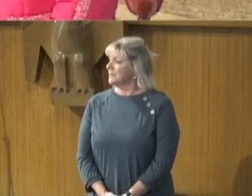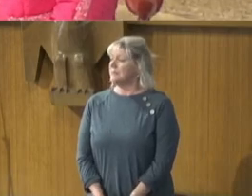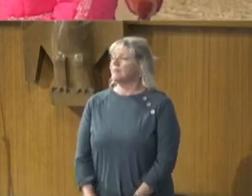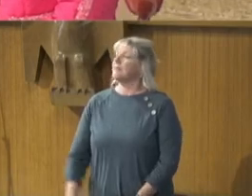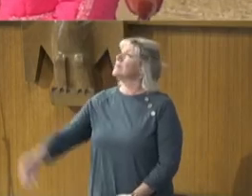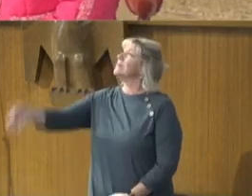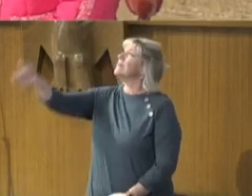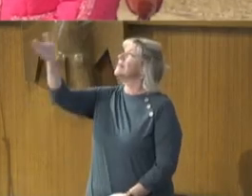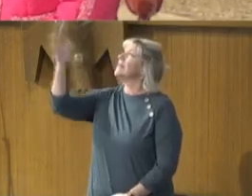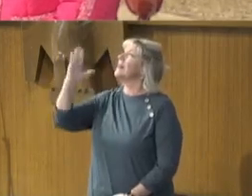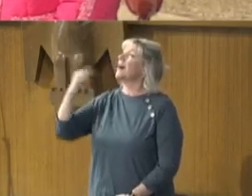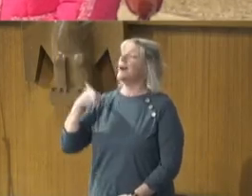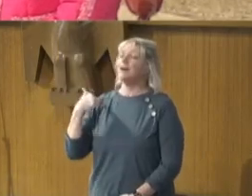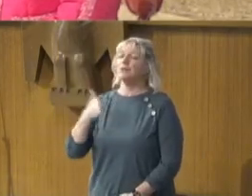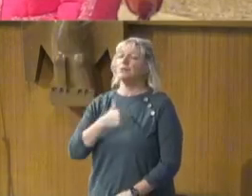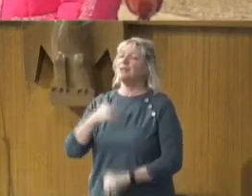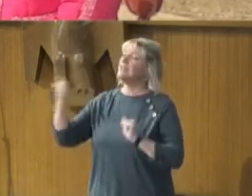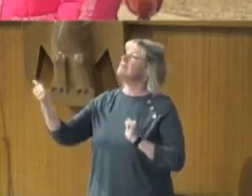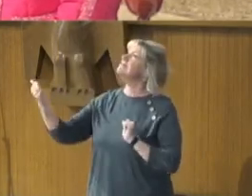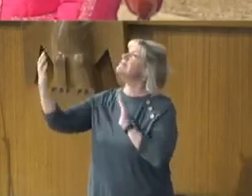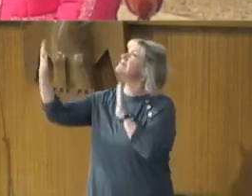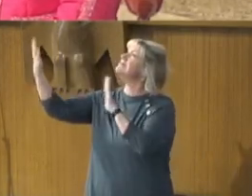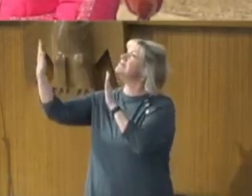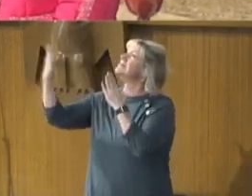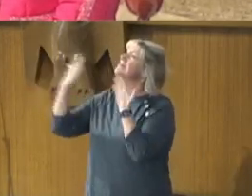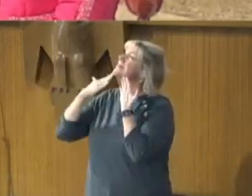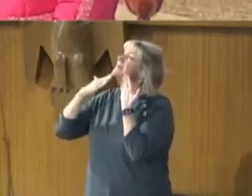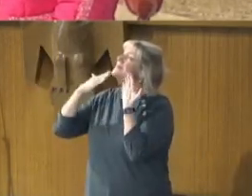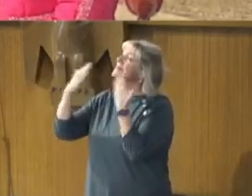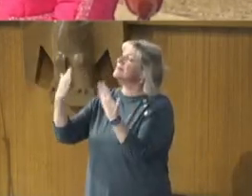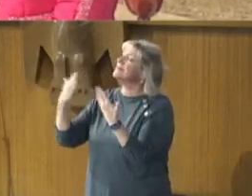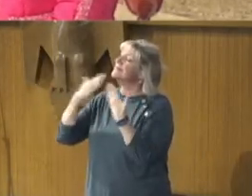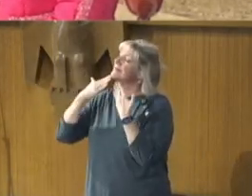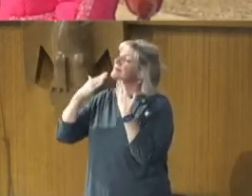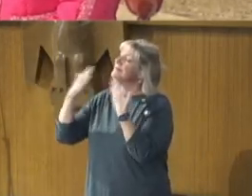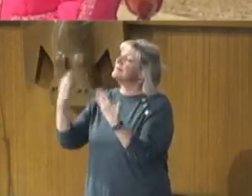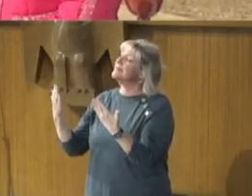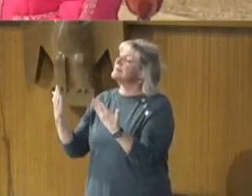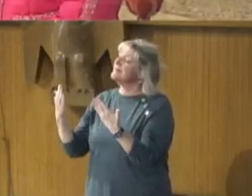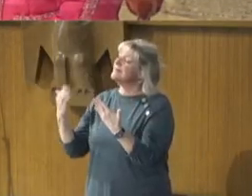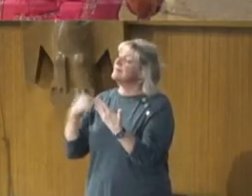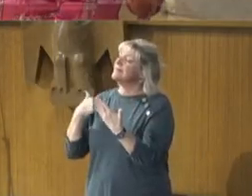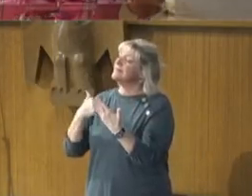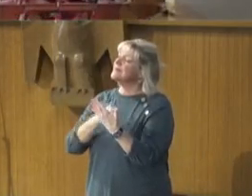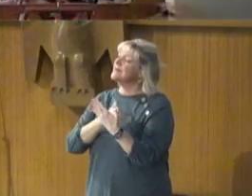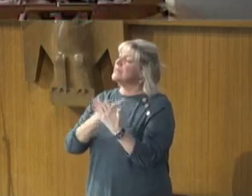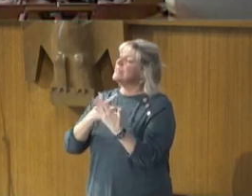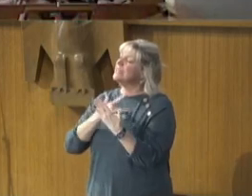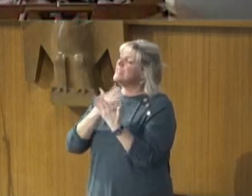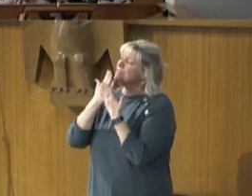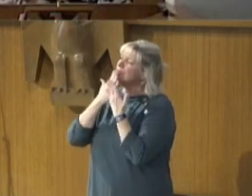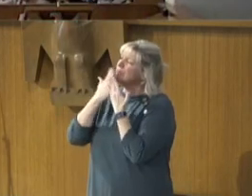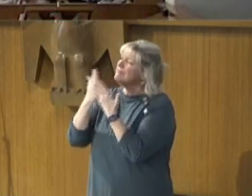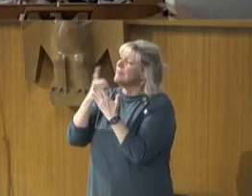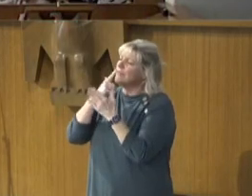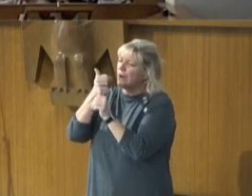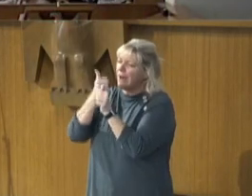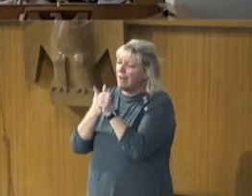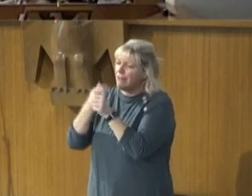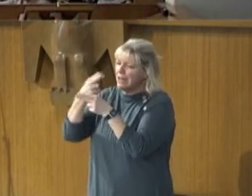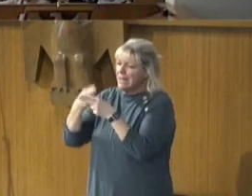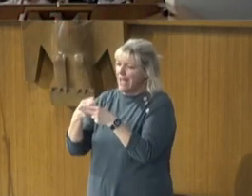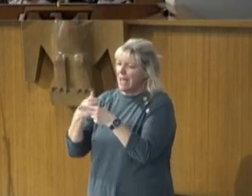God, we come to you in a prayer of thanksgiving and gratitude for every name that was spoken